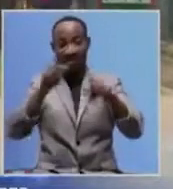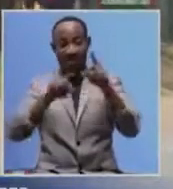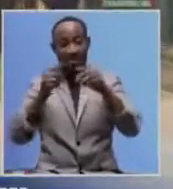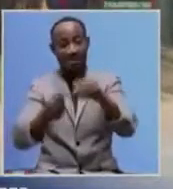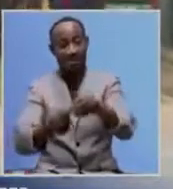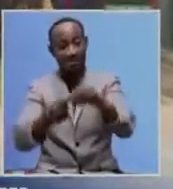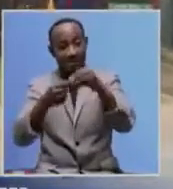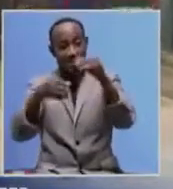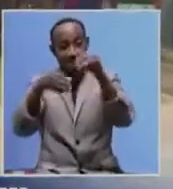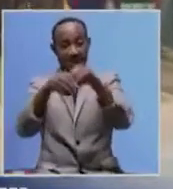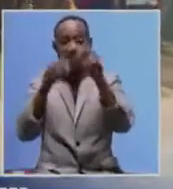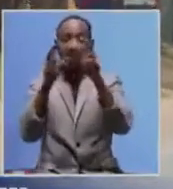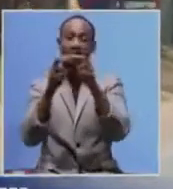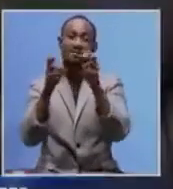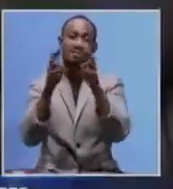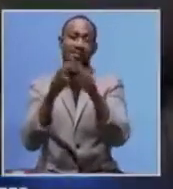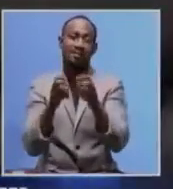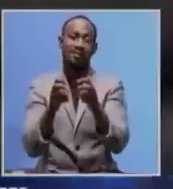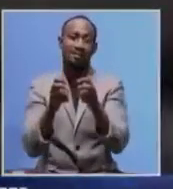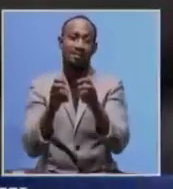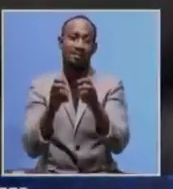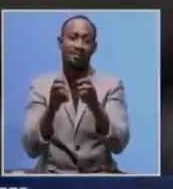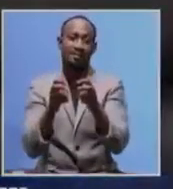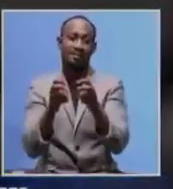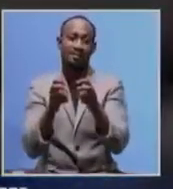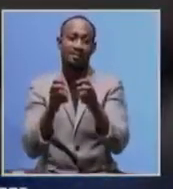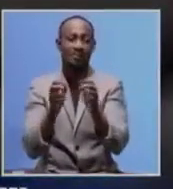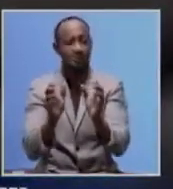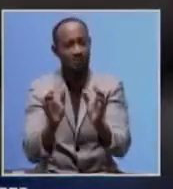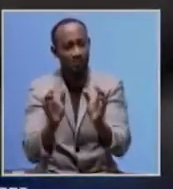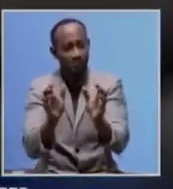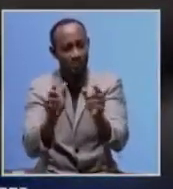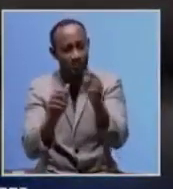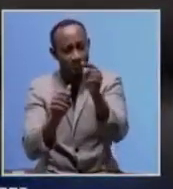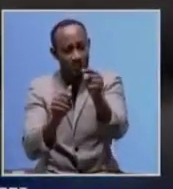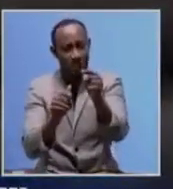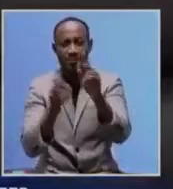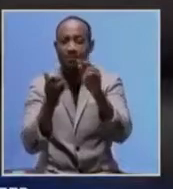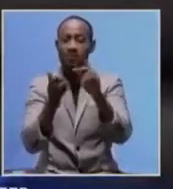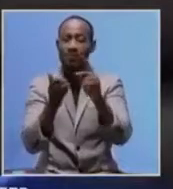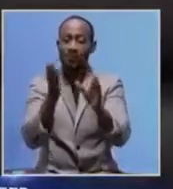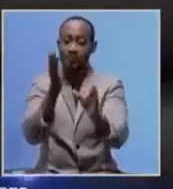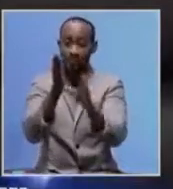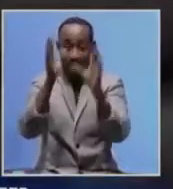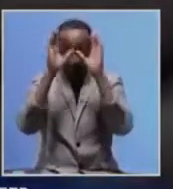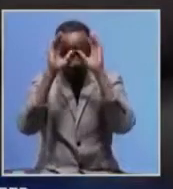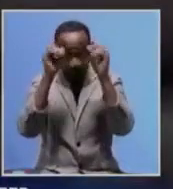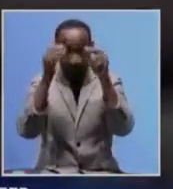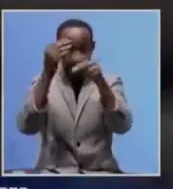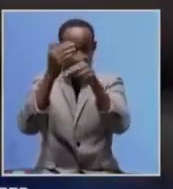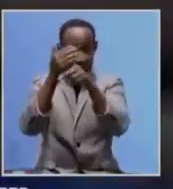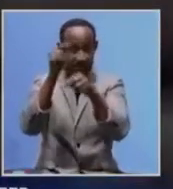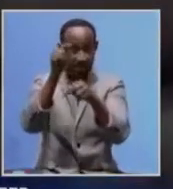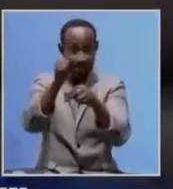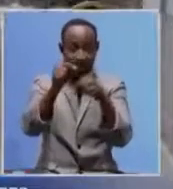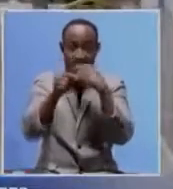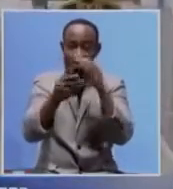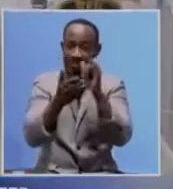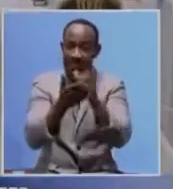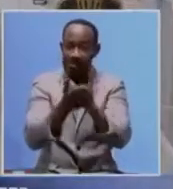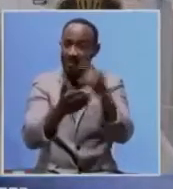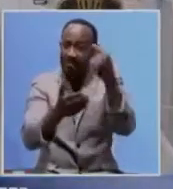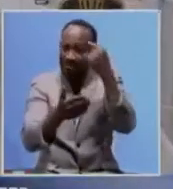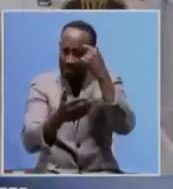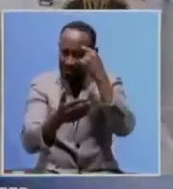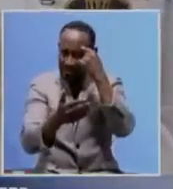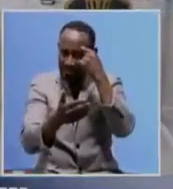in rural areas. In pushing forward this agenda, Vice President Mutale Nalumango says government